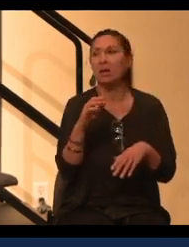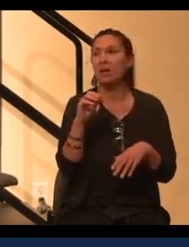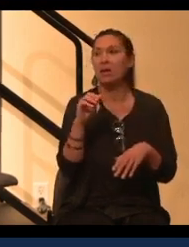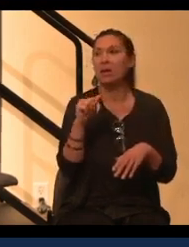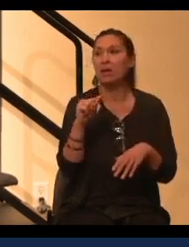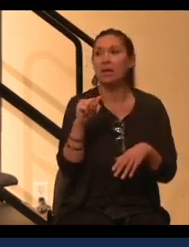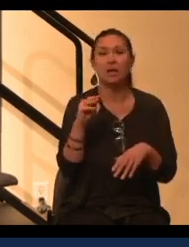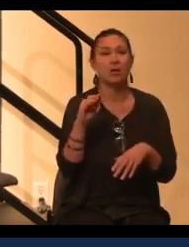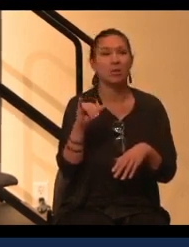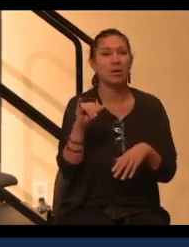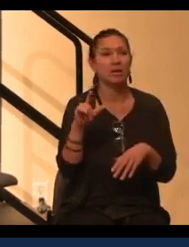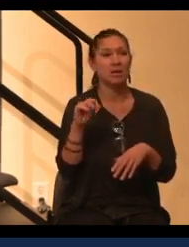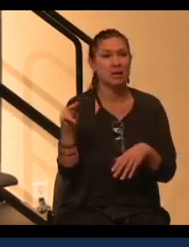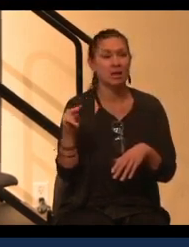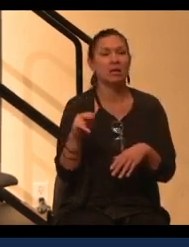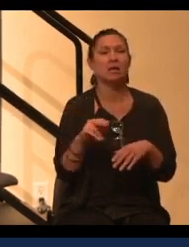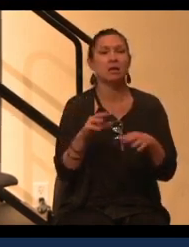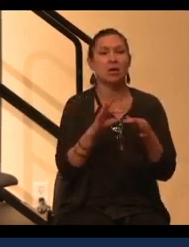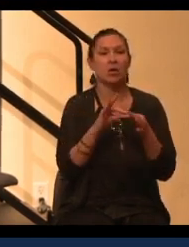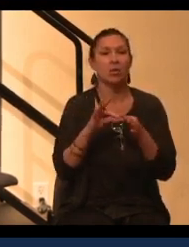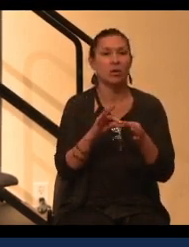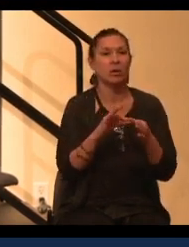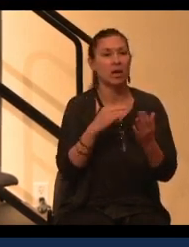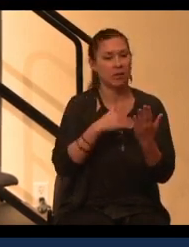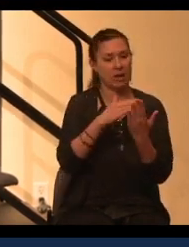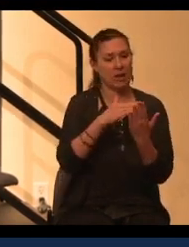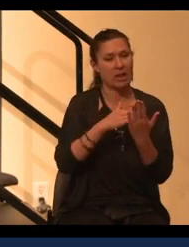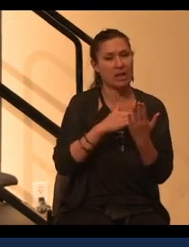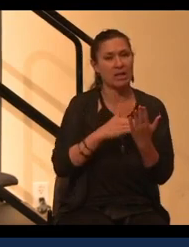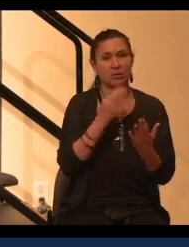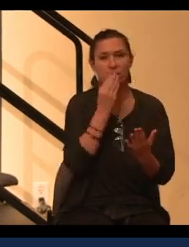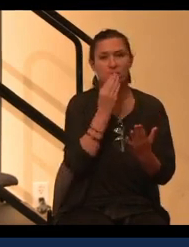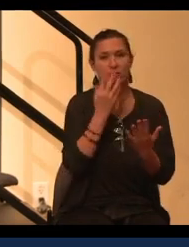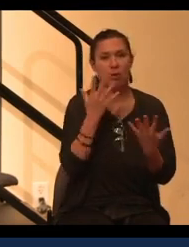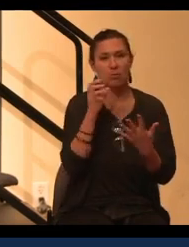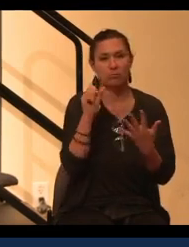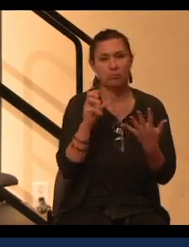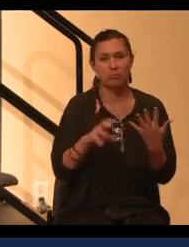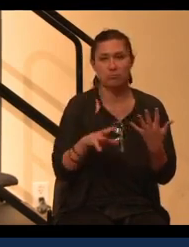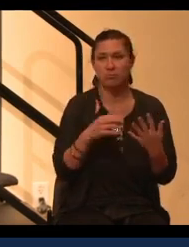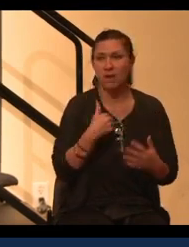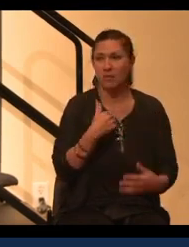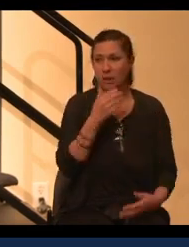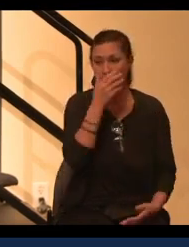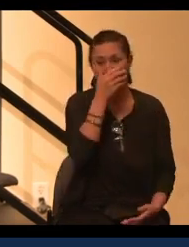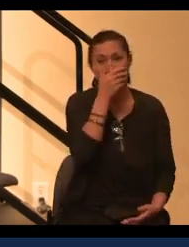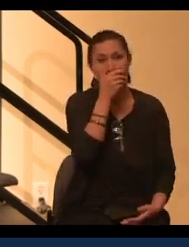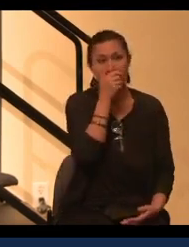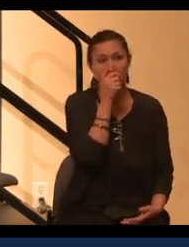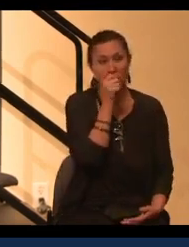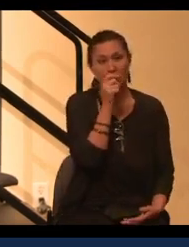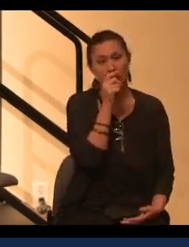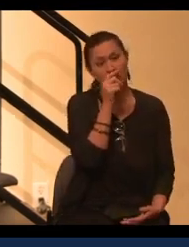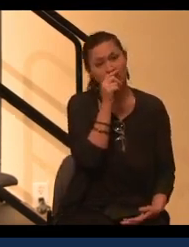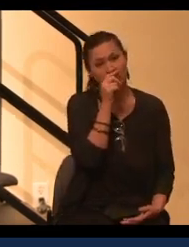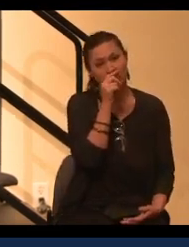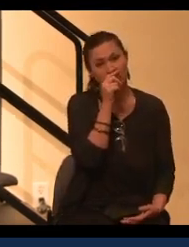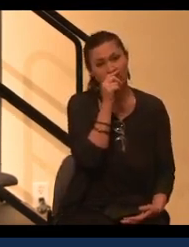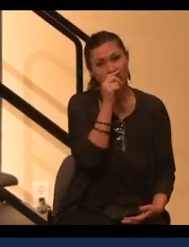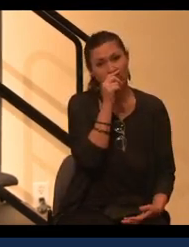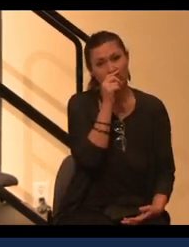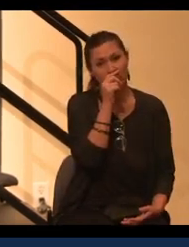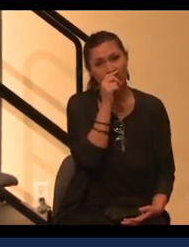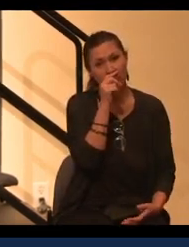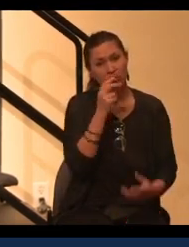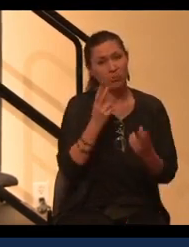for today. I'm going to pull up the list really quick on what's being served for all of you. What we do ask for